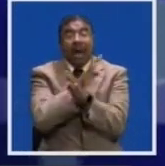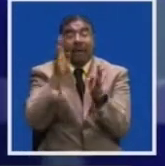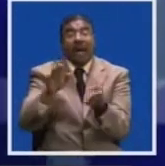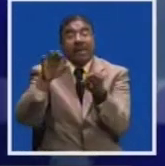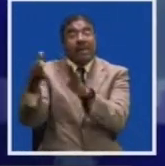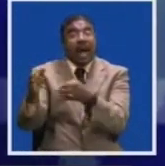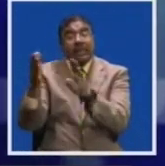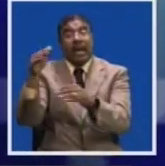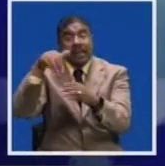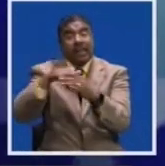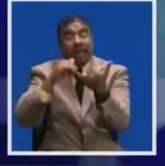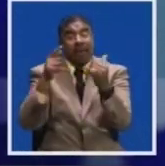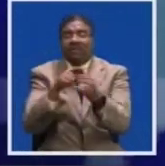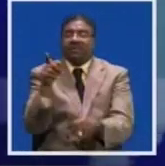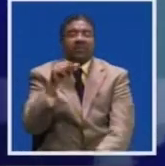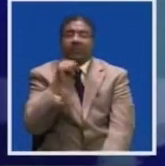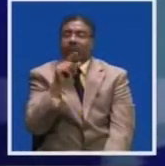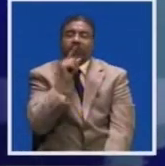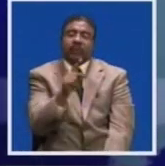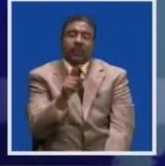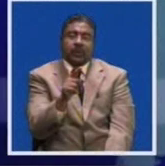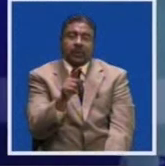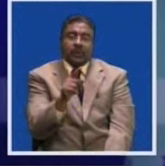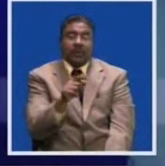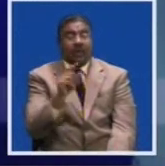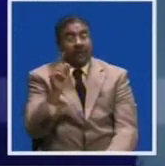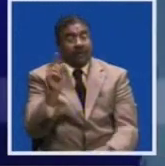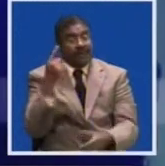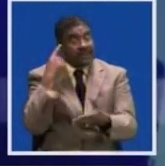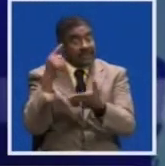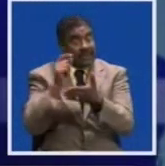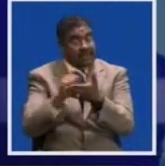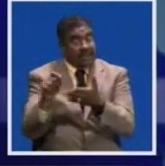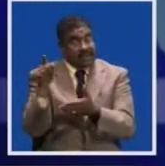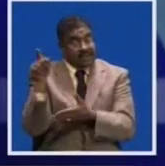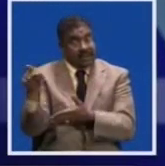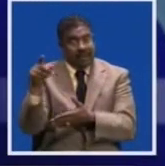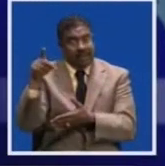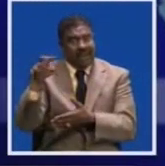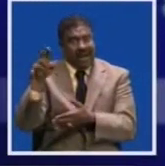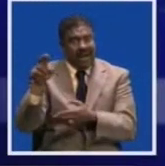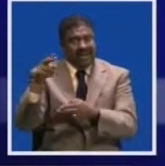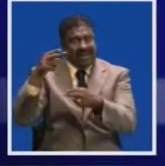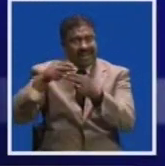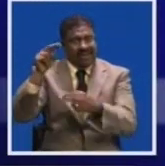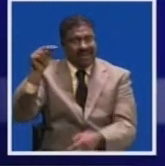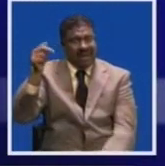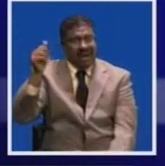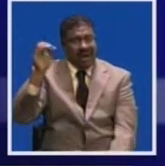different parts of South Africa. Zambian High Commission First Secretary for Press and Public Relations, Naomi Nyawali,